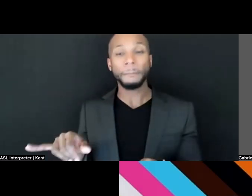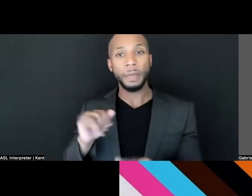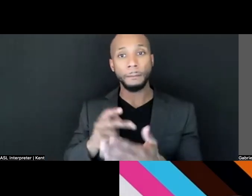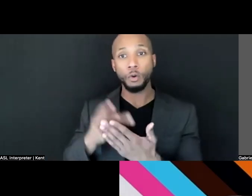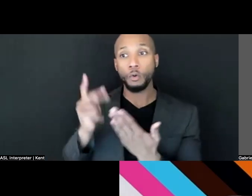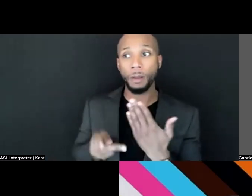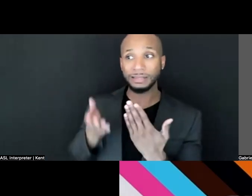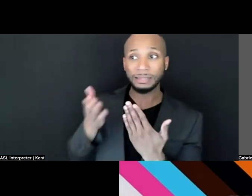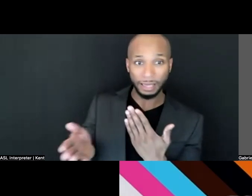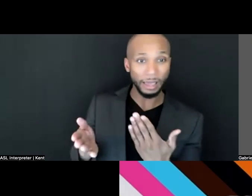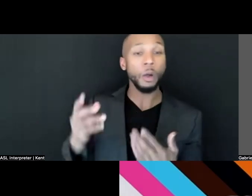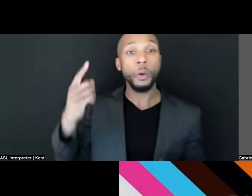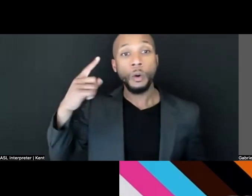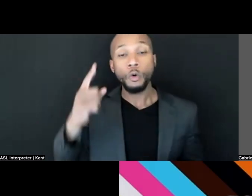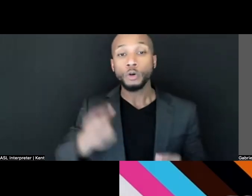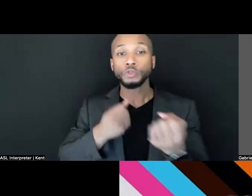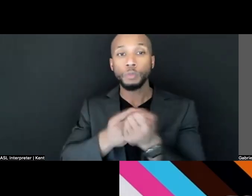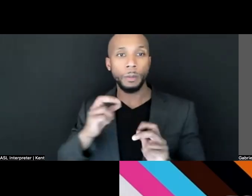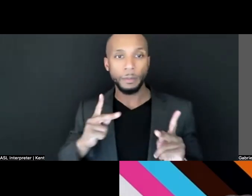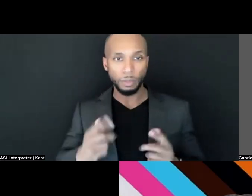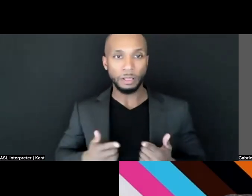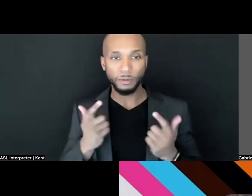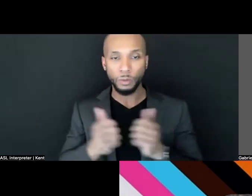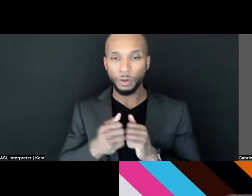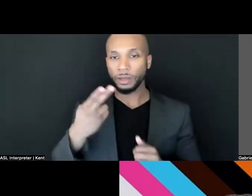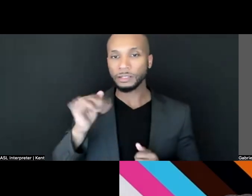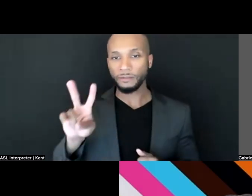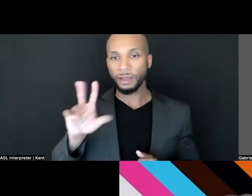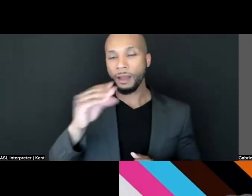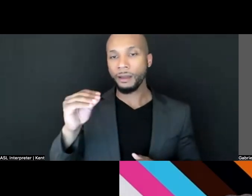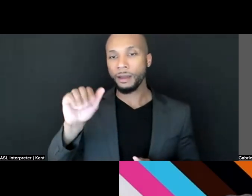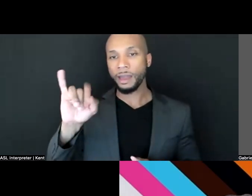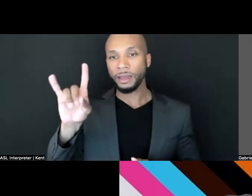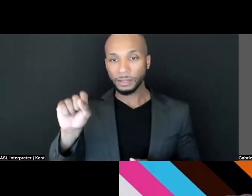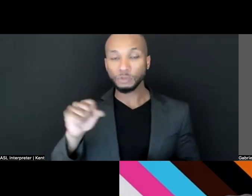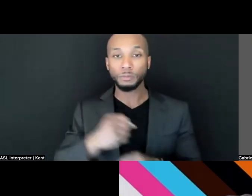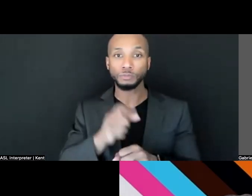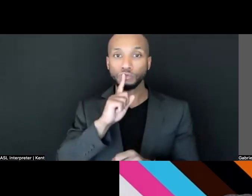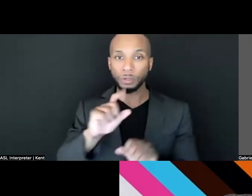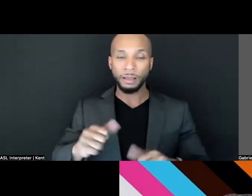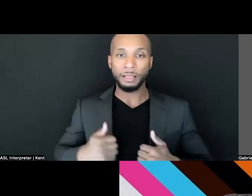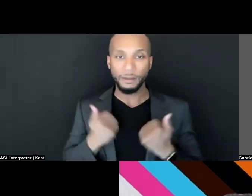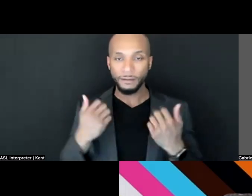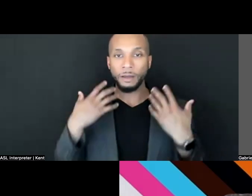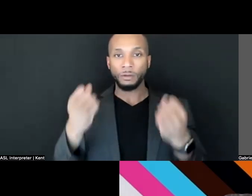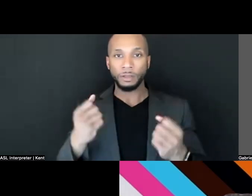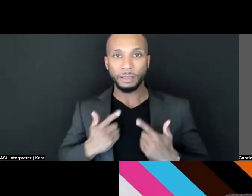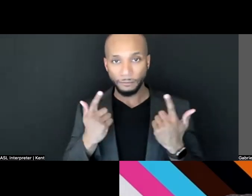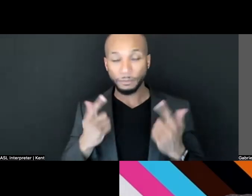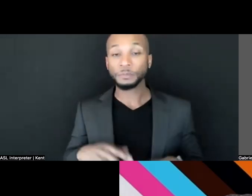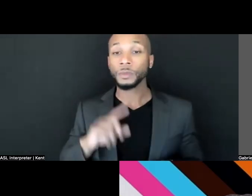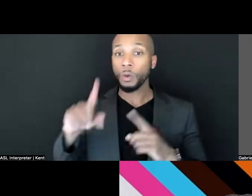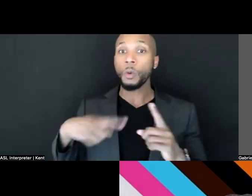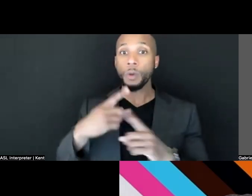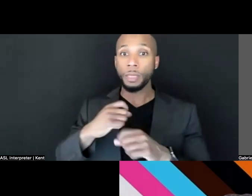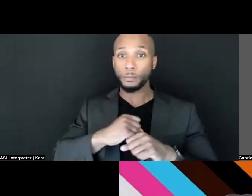is there to support people who are living with HIV and AIDS so that they can live healthier lives. mm-hmm, Once those protections